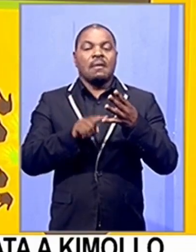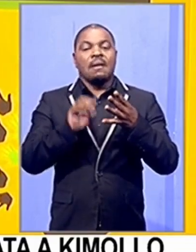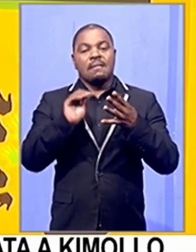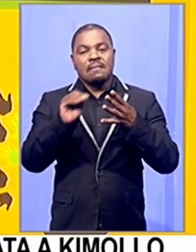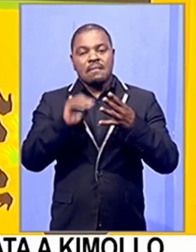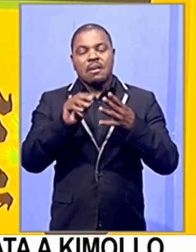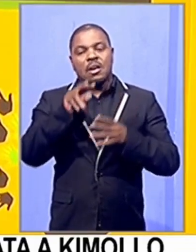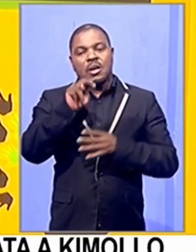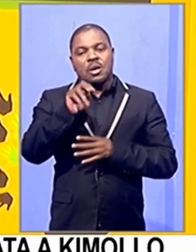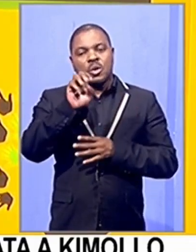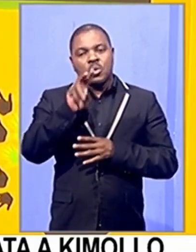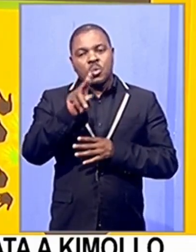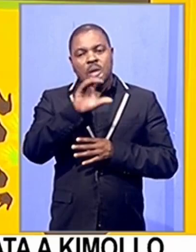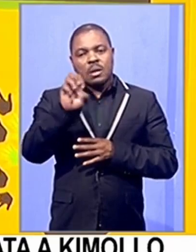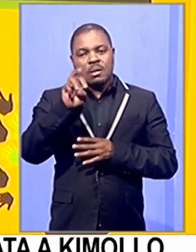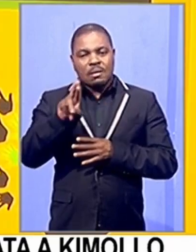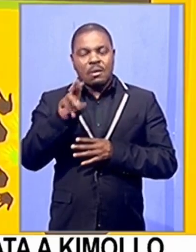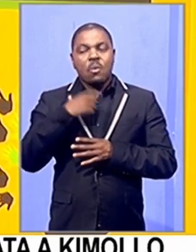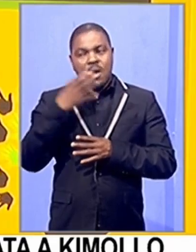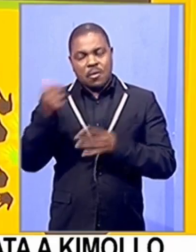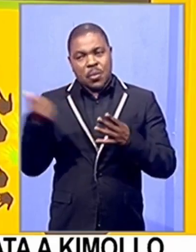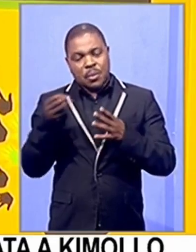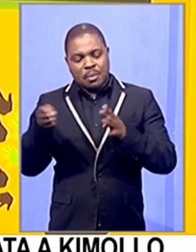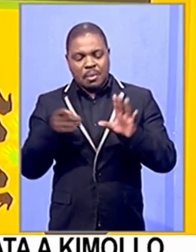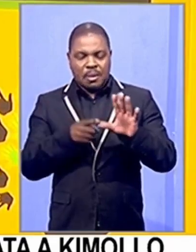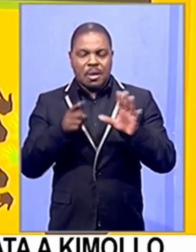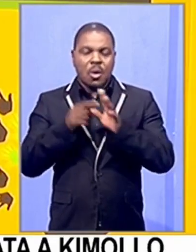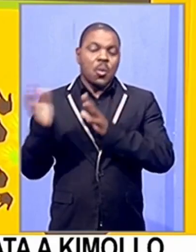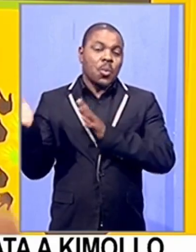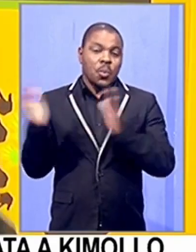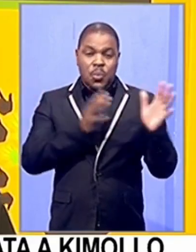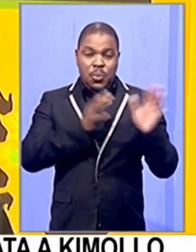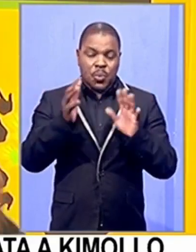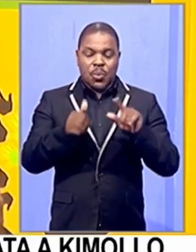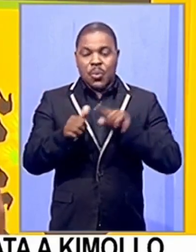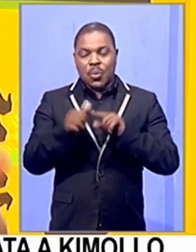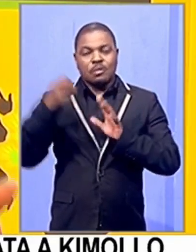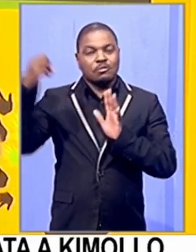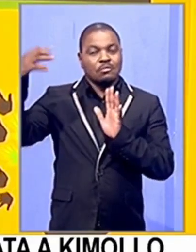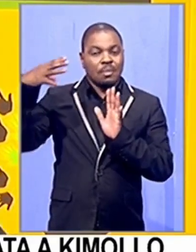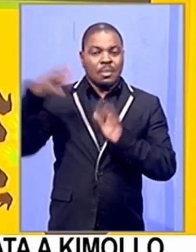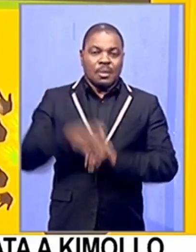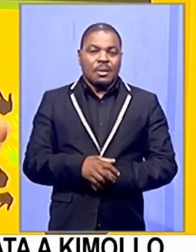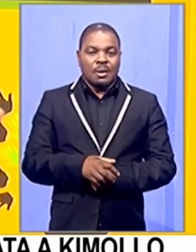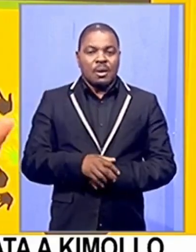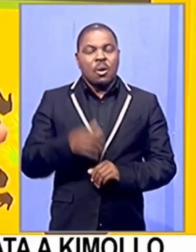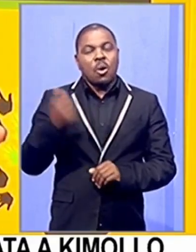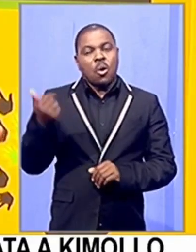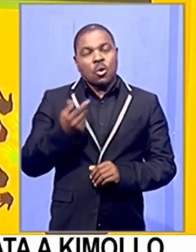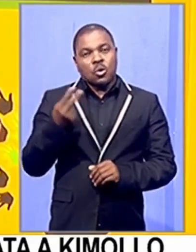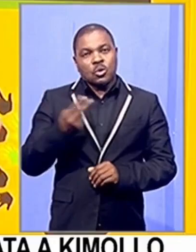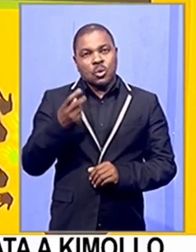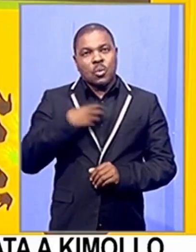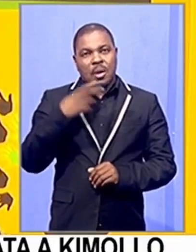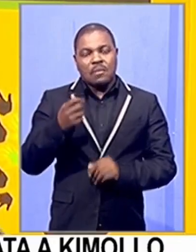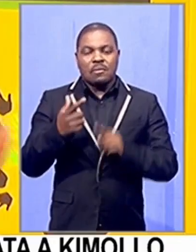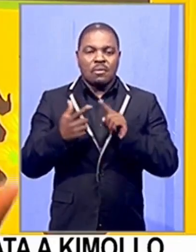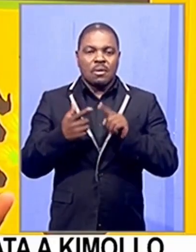have nuclear, which we have, we're going to have wind, and we're going to have sun, and we will also